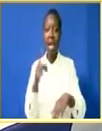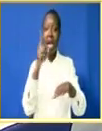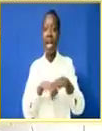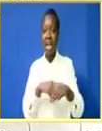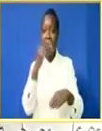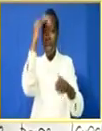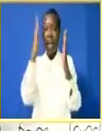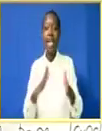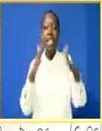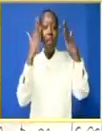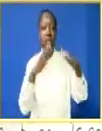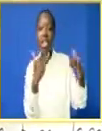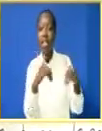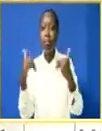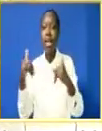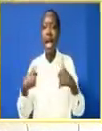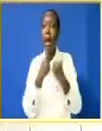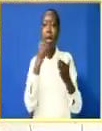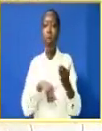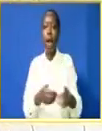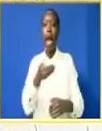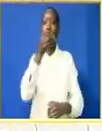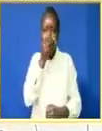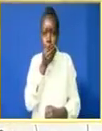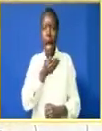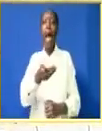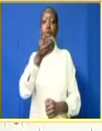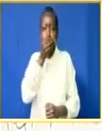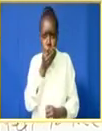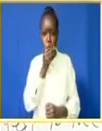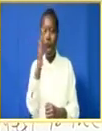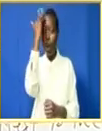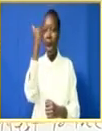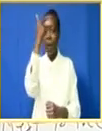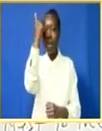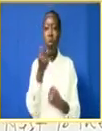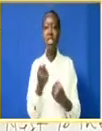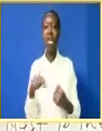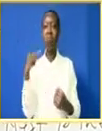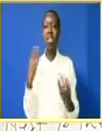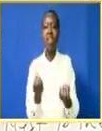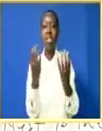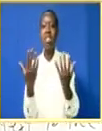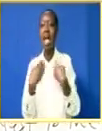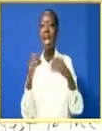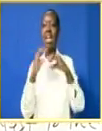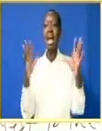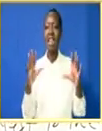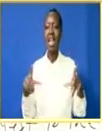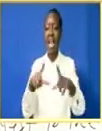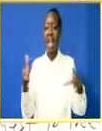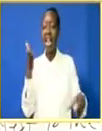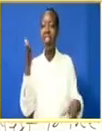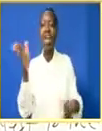sneezing because of the dust. The dust, yes. The ground was bare. There was no speck of grass anywhere. Okay. The ground was brown.